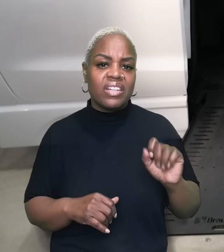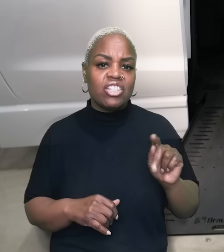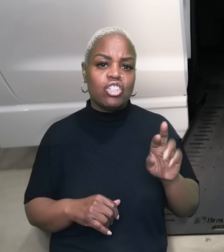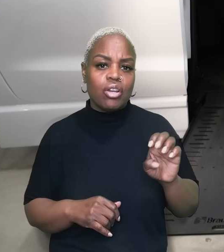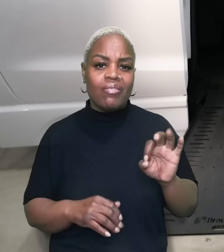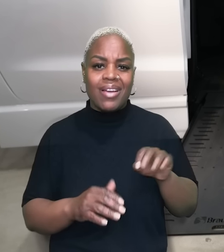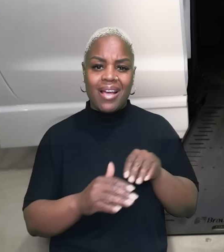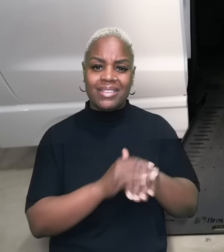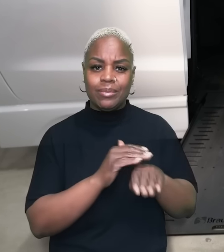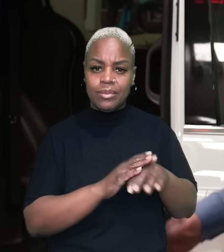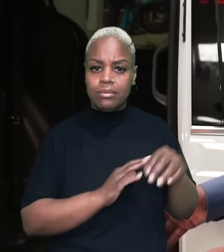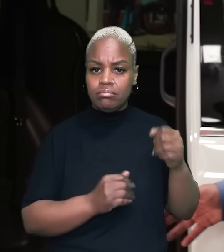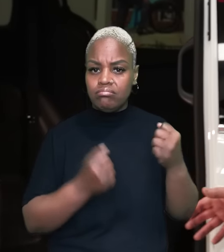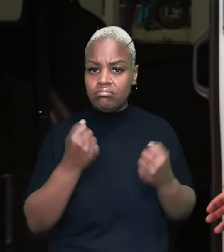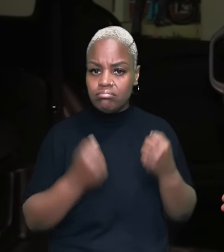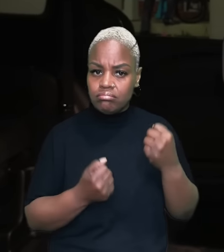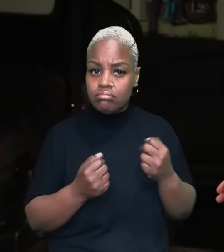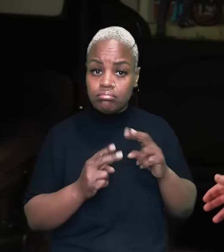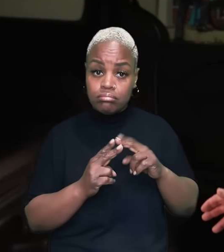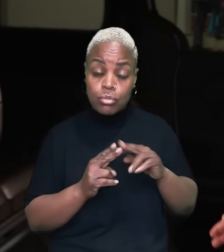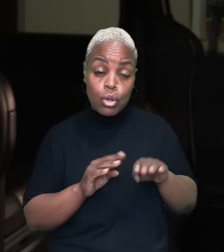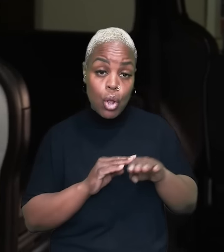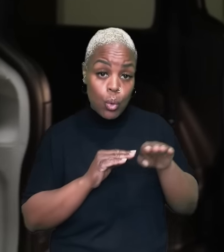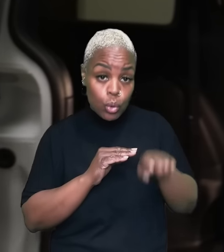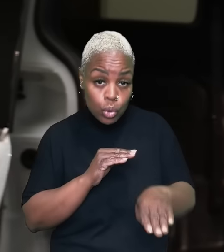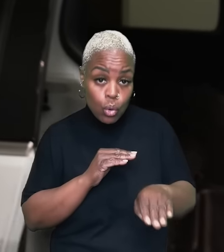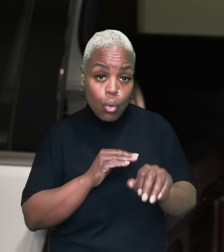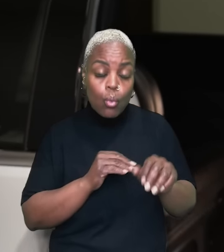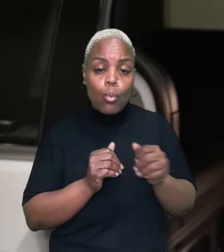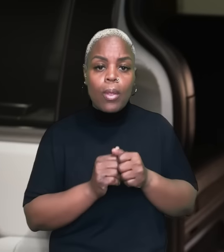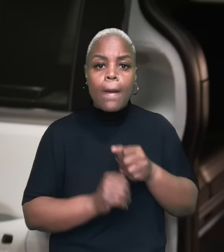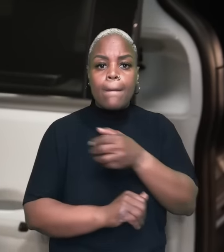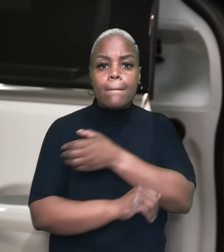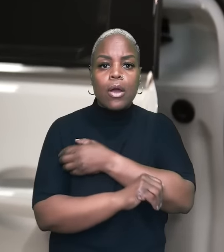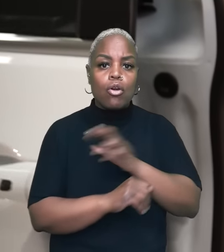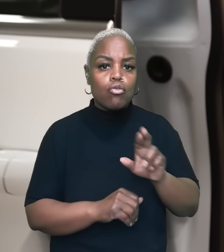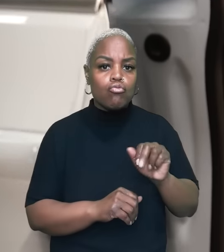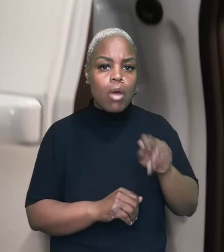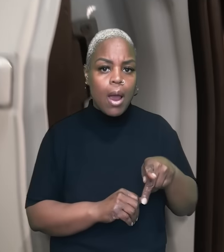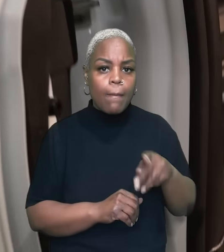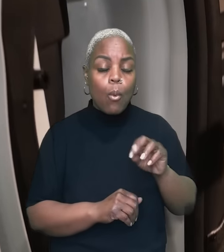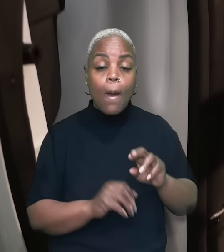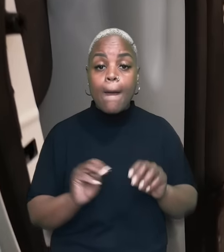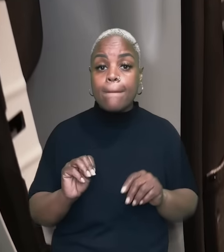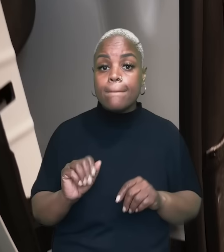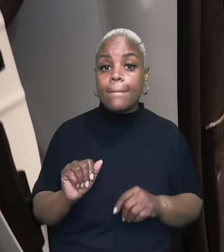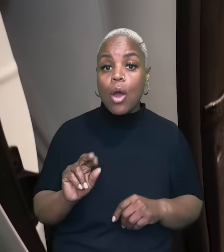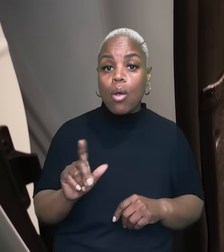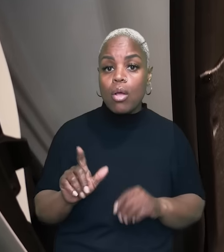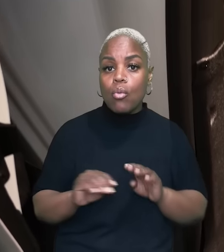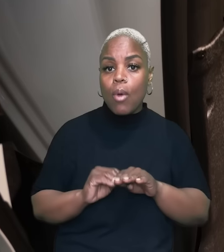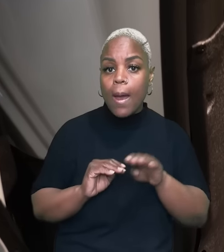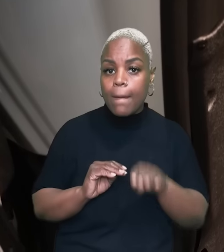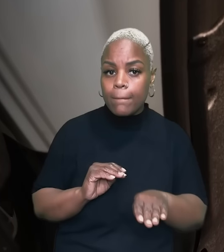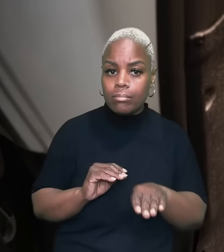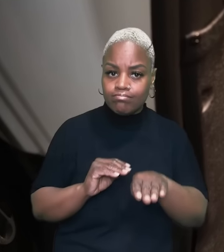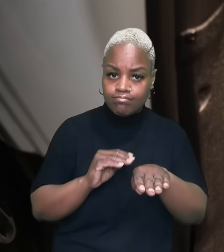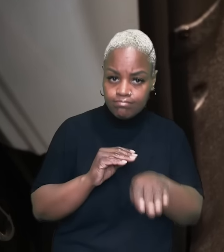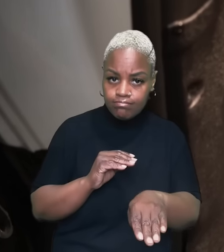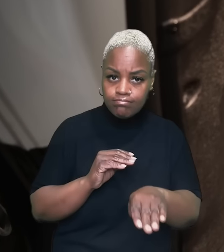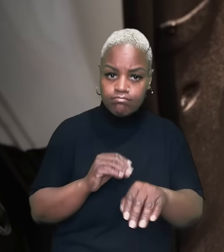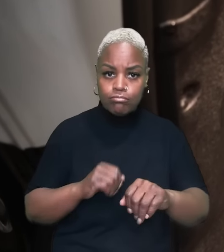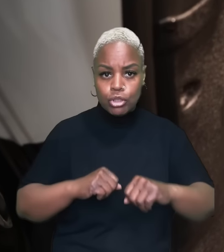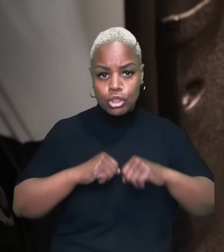on an accessible vehicle are going to be either a lowered floor with a power ramp or a manual ramp with tie-down and securement